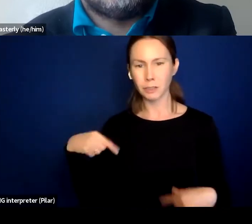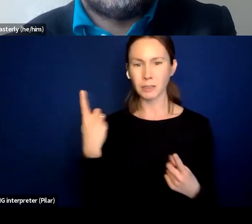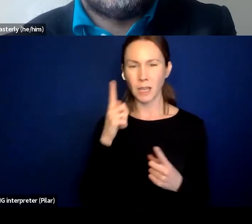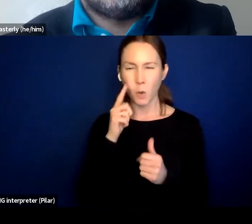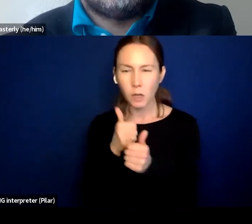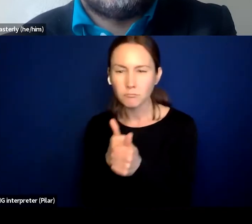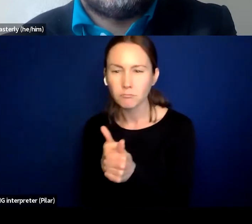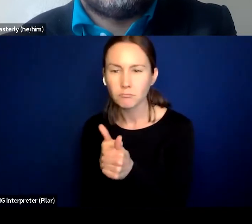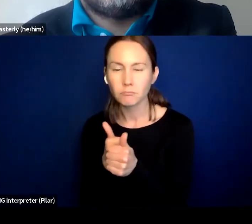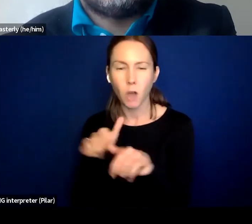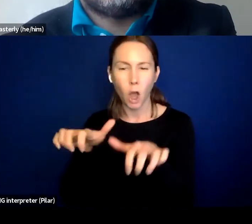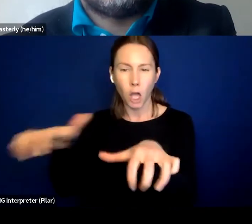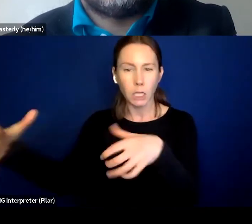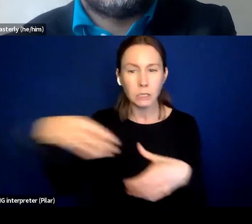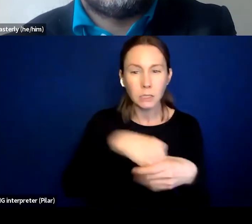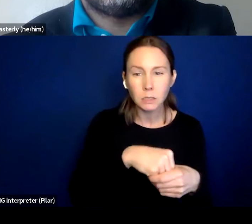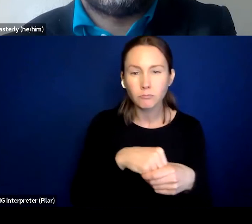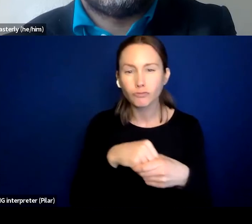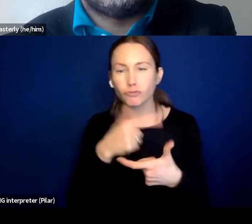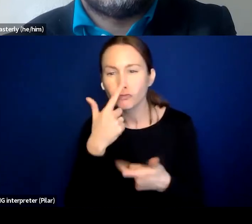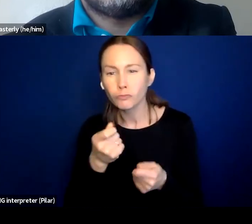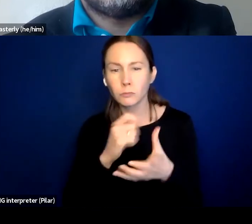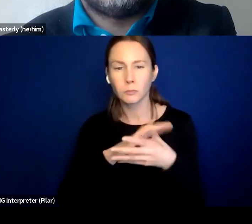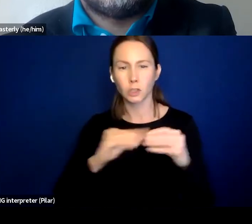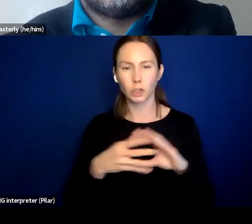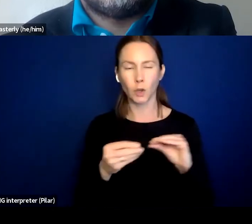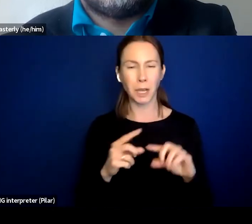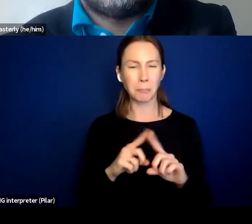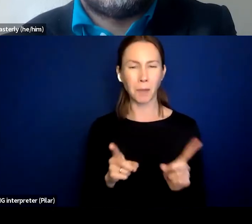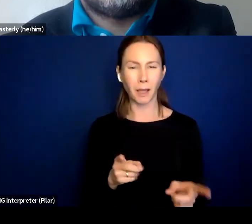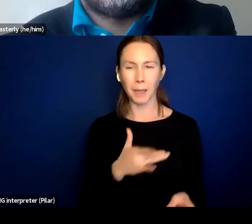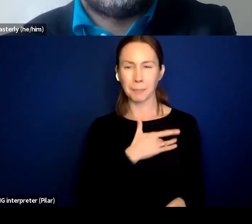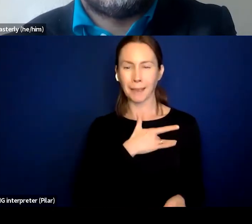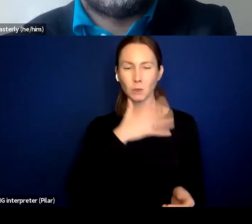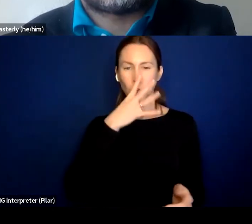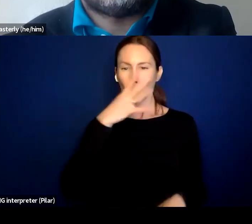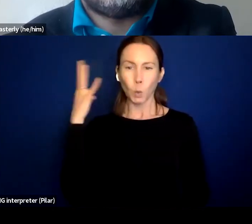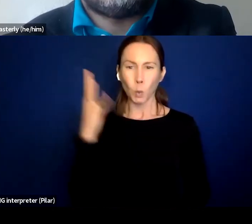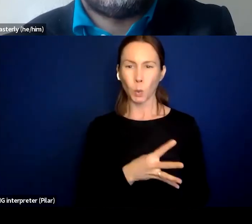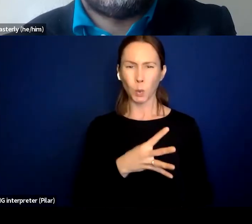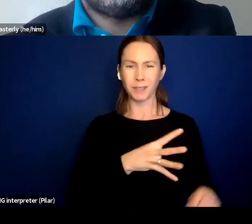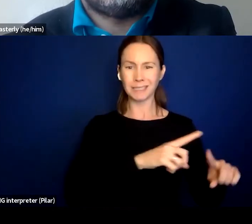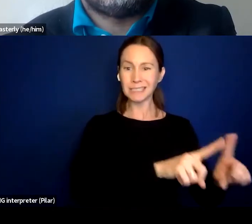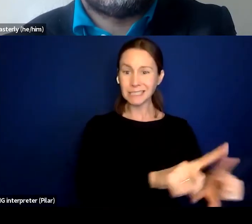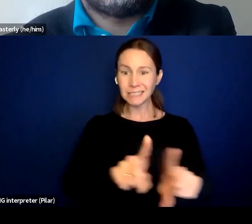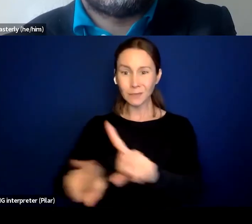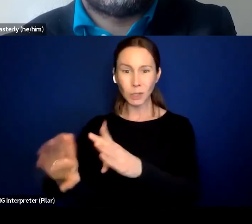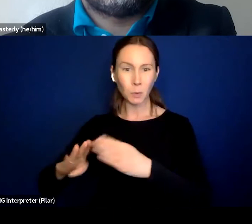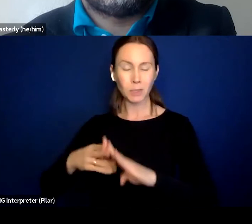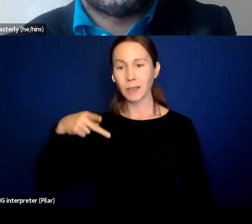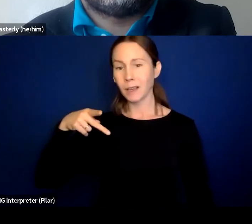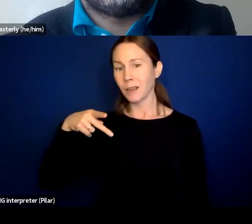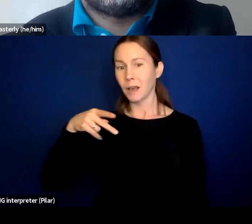engagement with stories absolutely invisibilized the ways that different communities, BIPOC